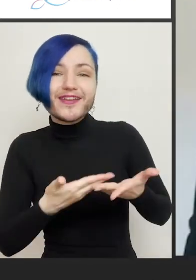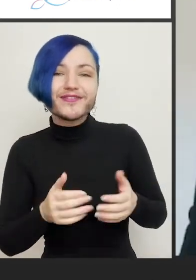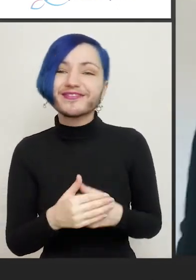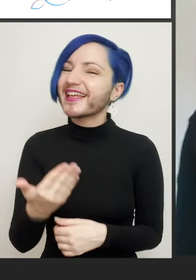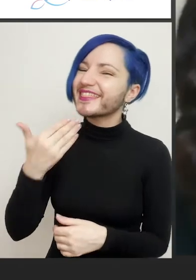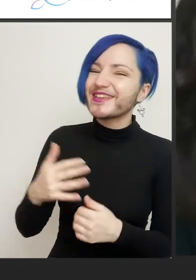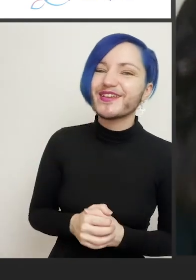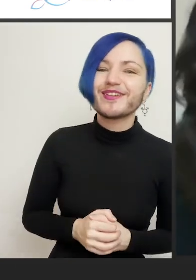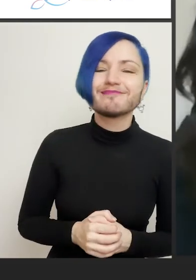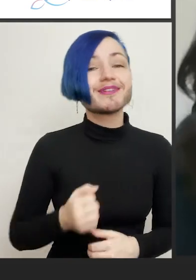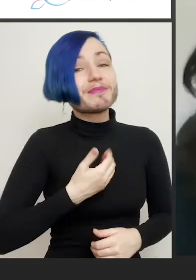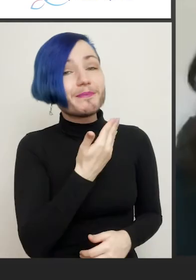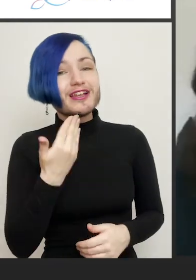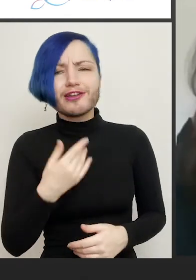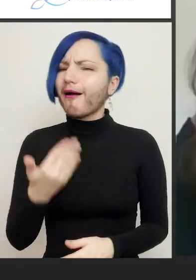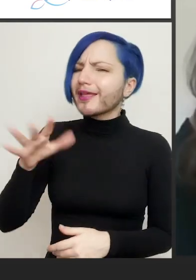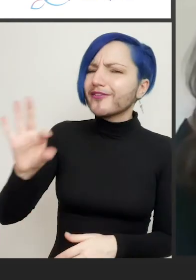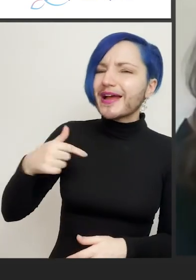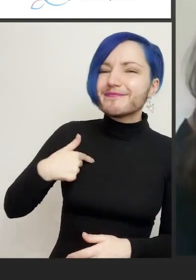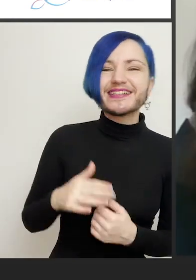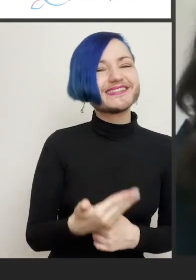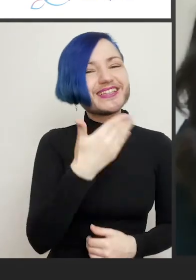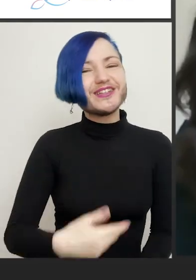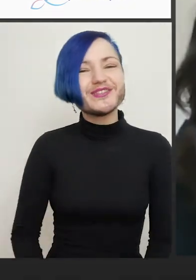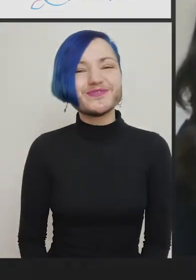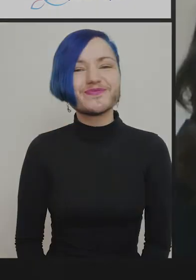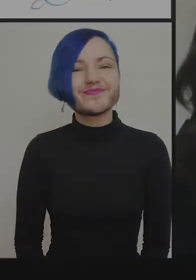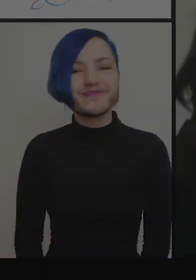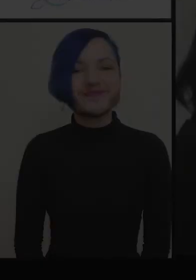Thanks. Absolute pleasure. Thank you for having me. Cheers.